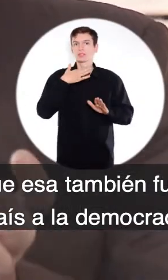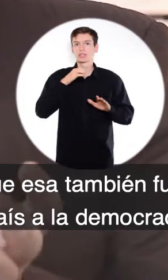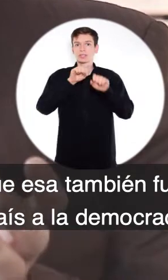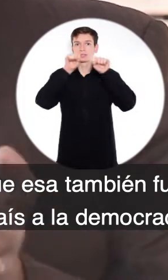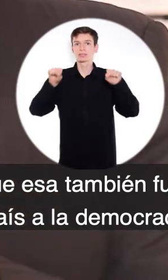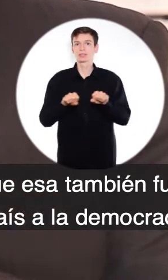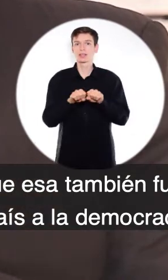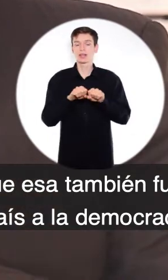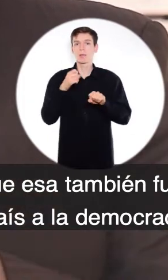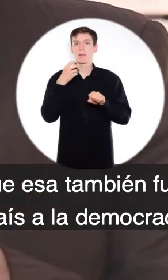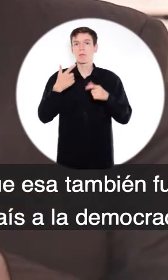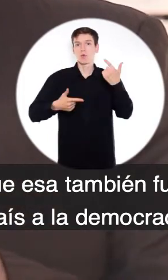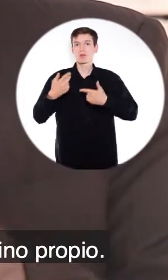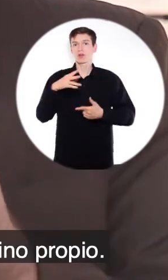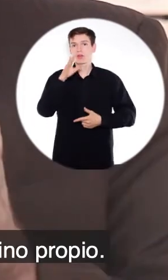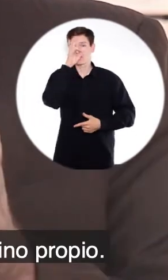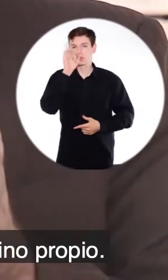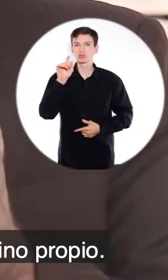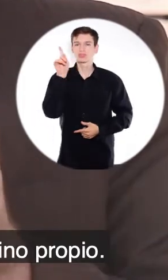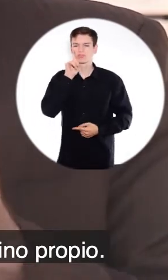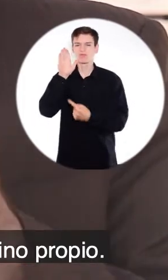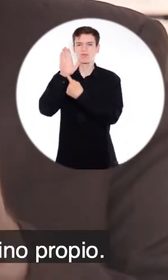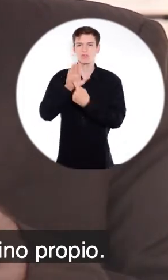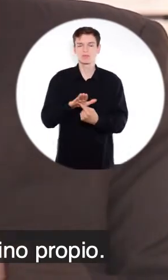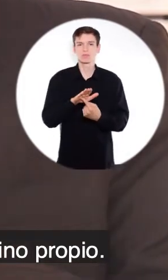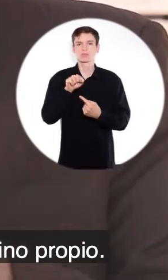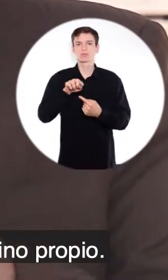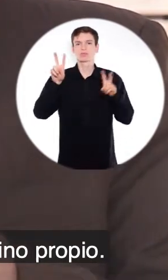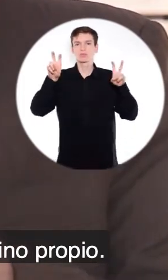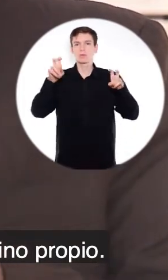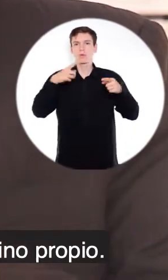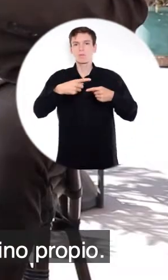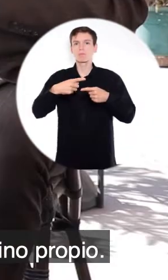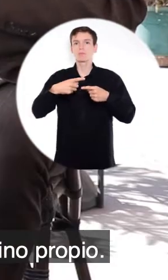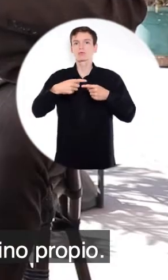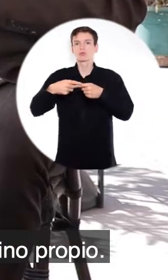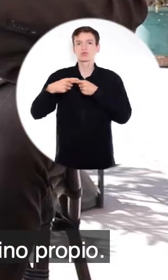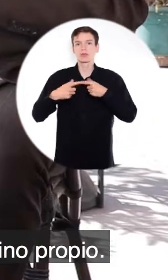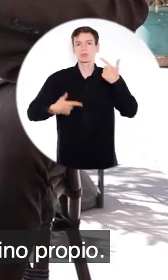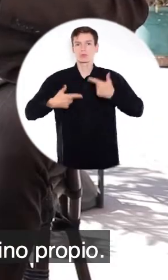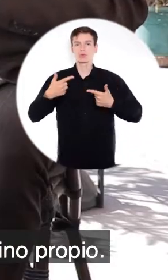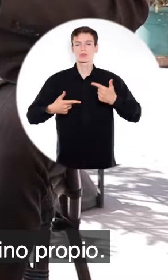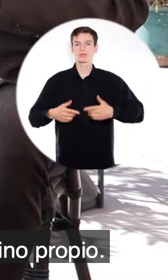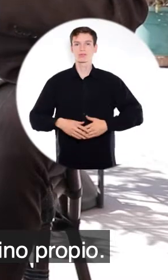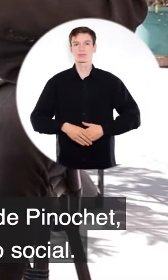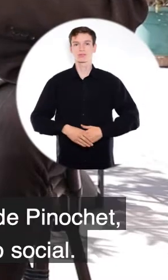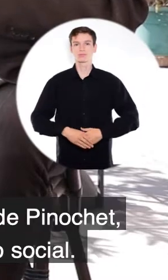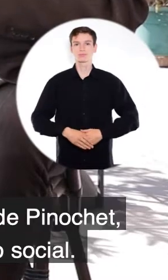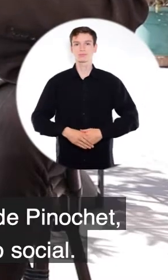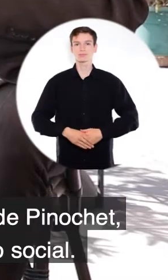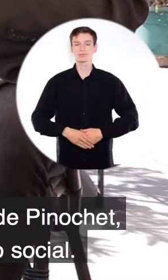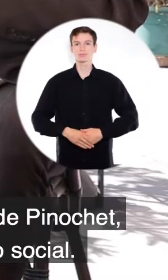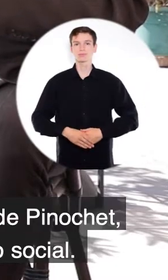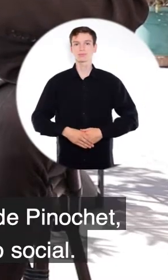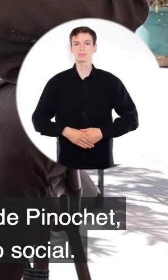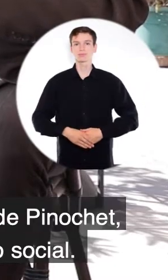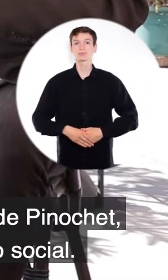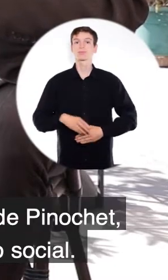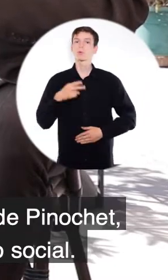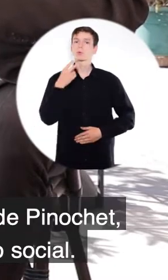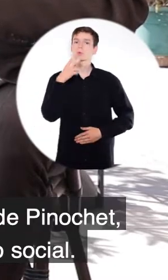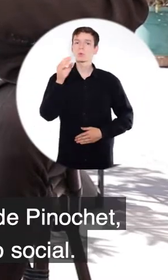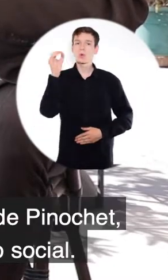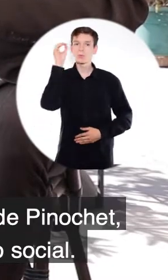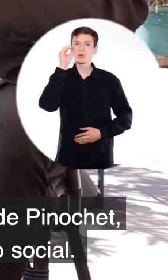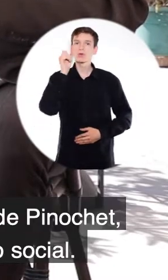really bounding the political process. There's not that many constitutions in that category either. So Chile is going Oh, I its own see. way. And in terms